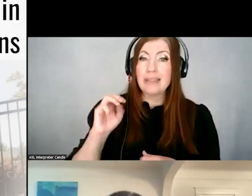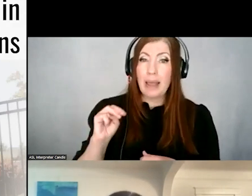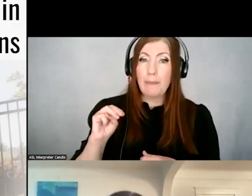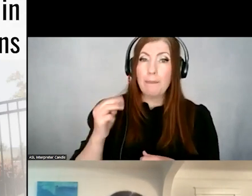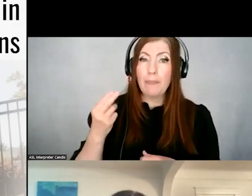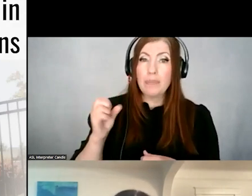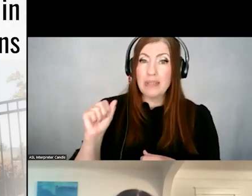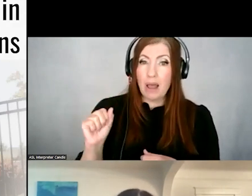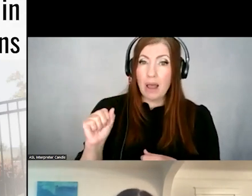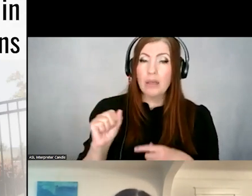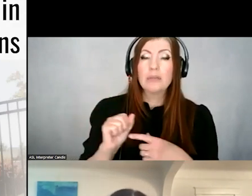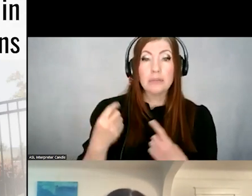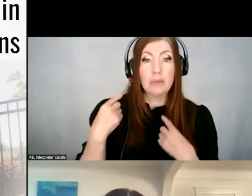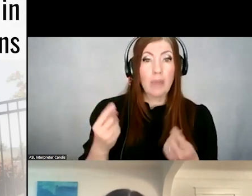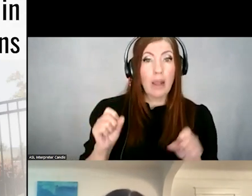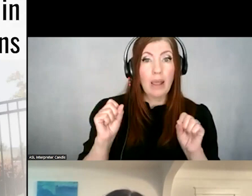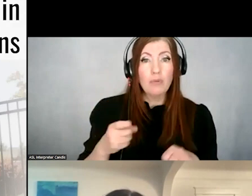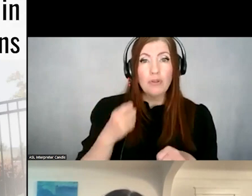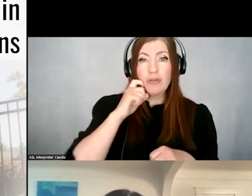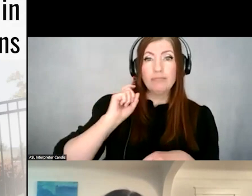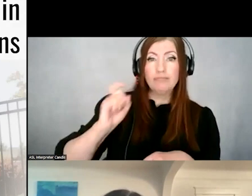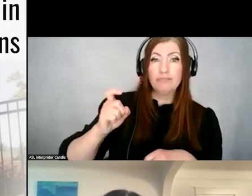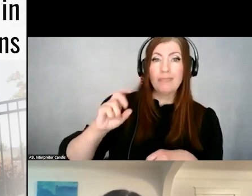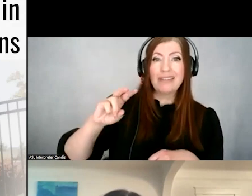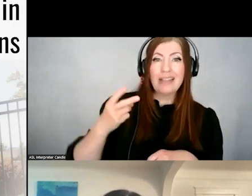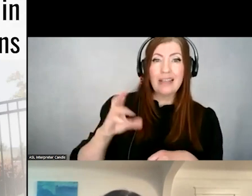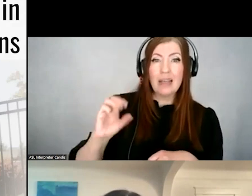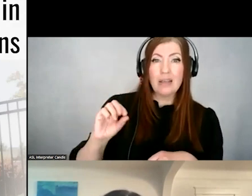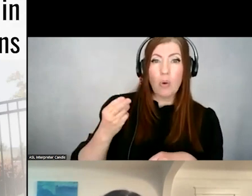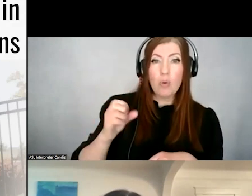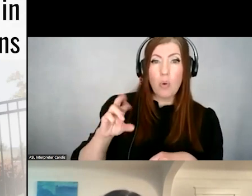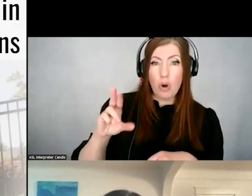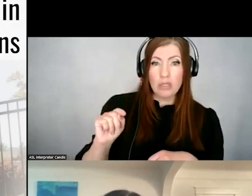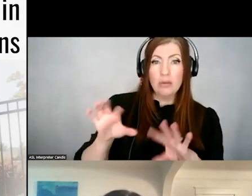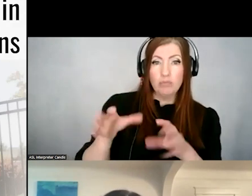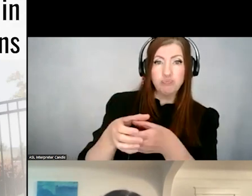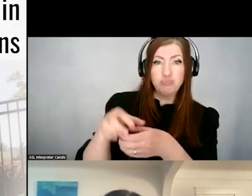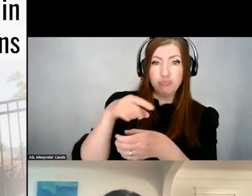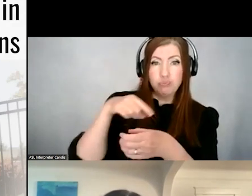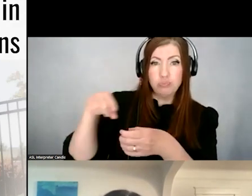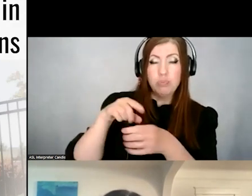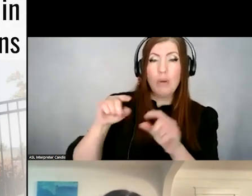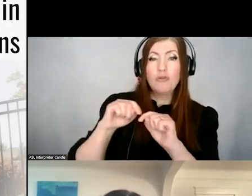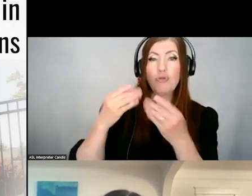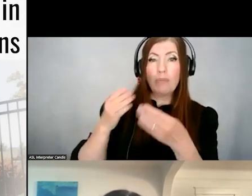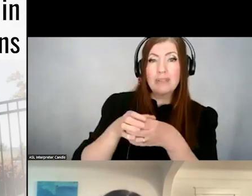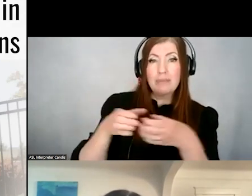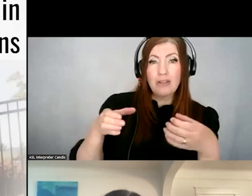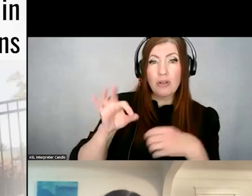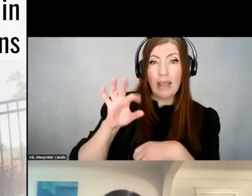been able, they just awarded the second cohort of tribal expansion